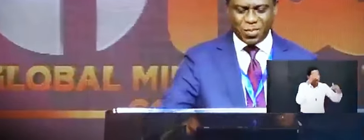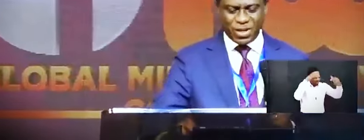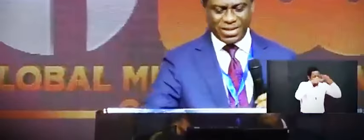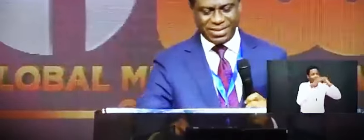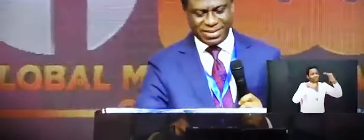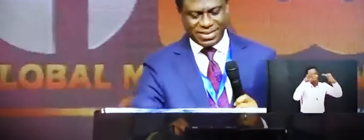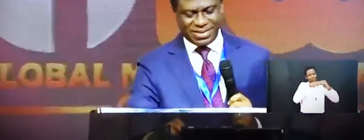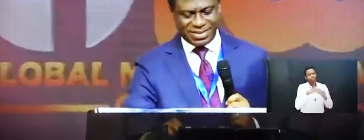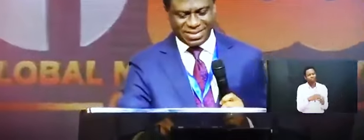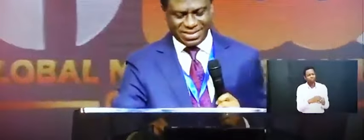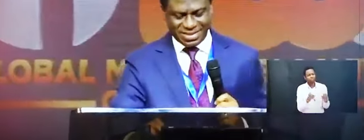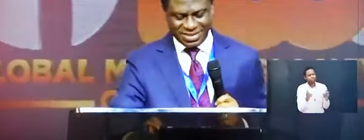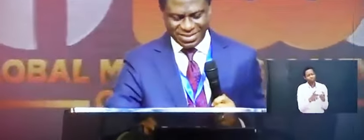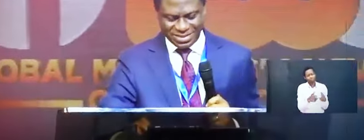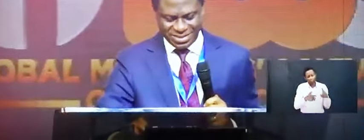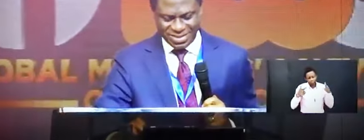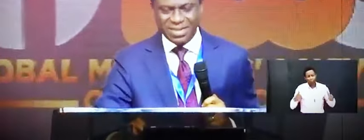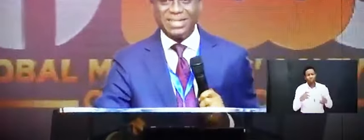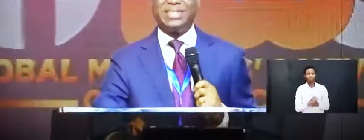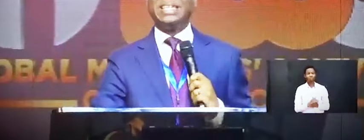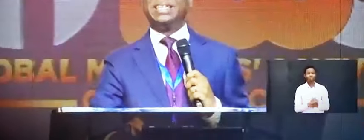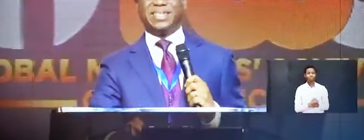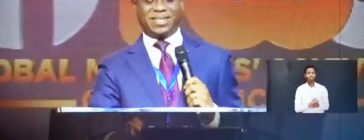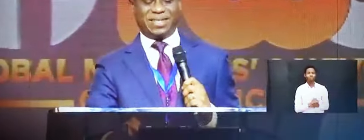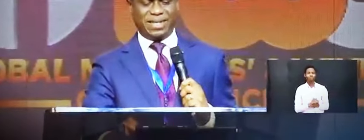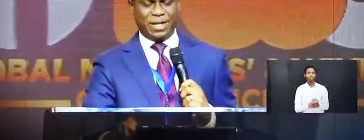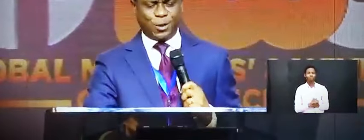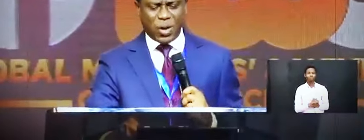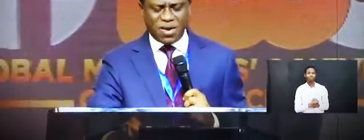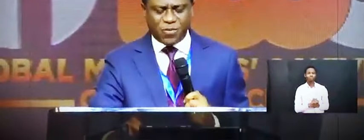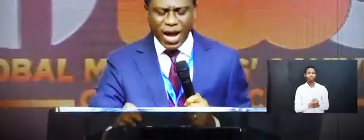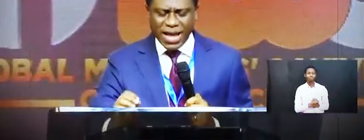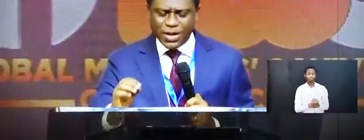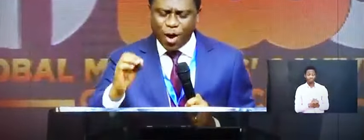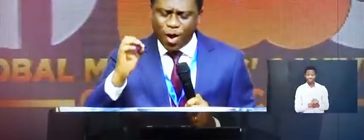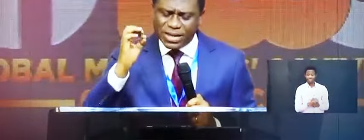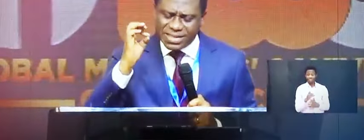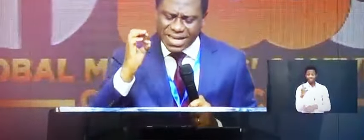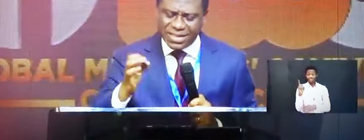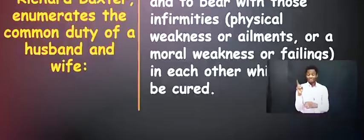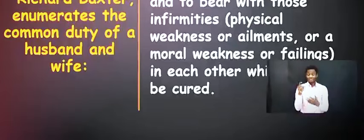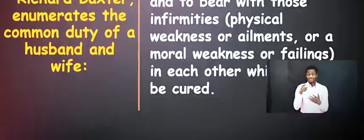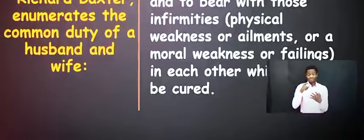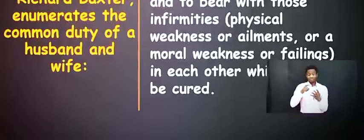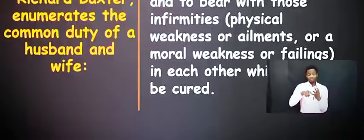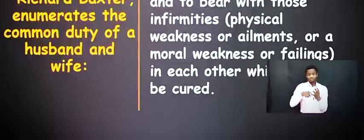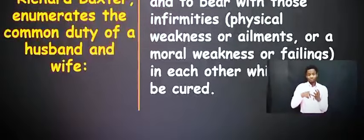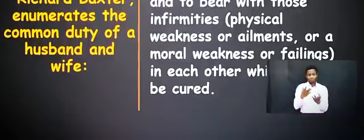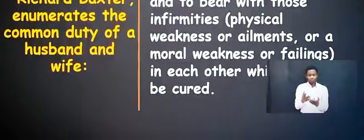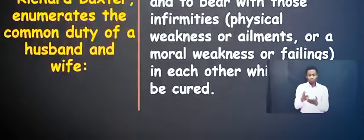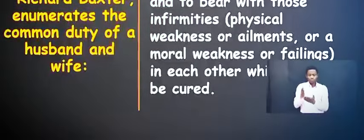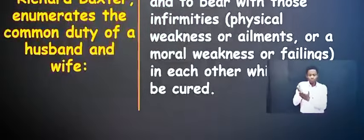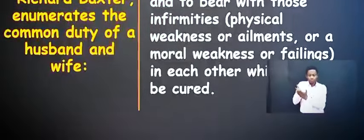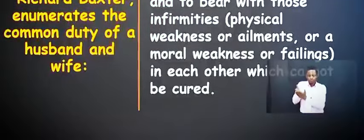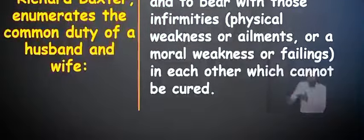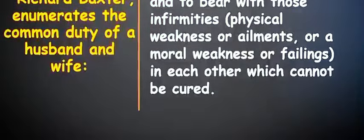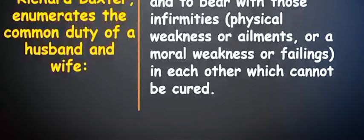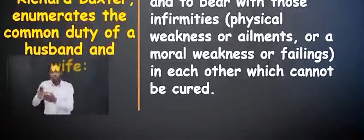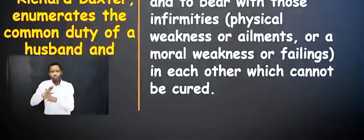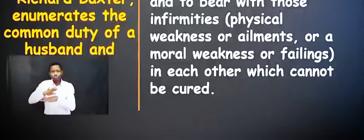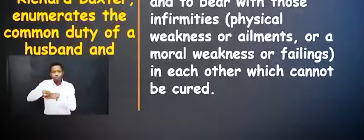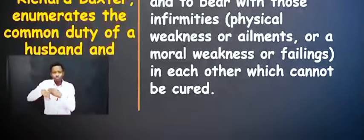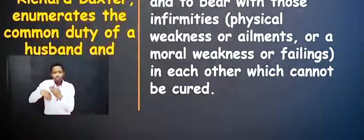Great point. D, to avoid all dissensions and to bear